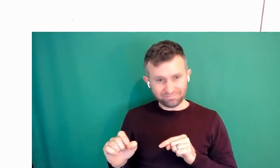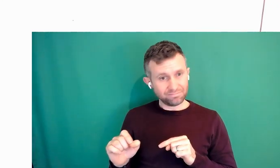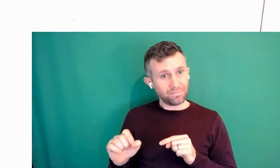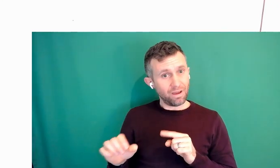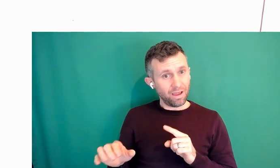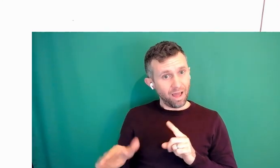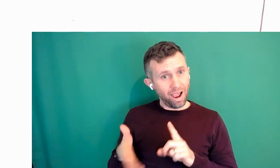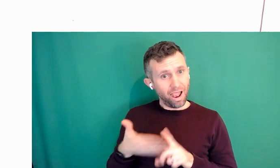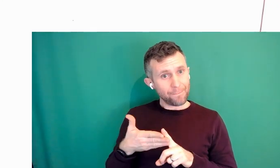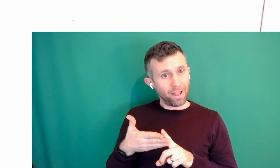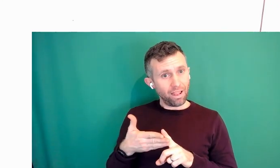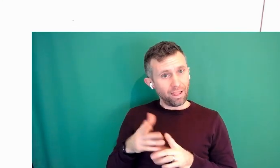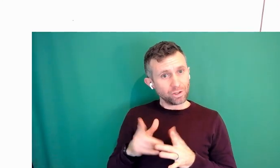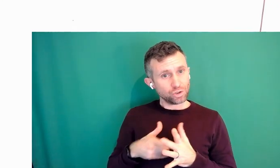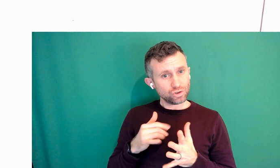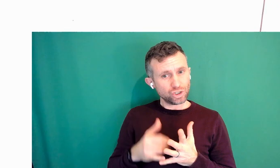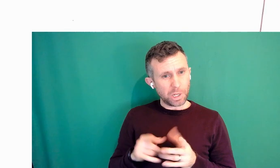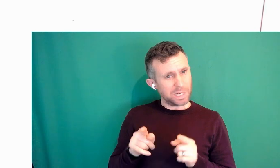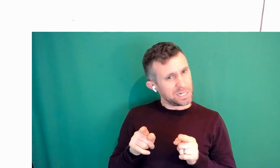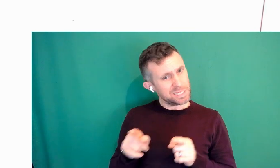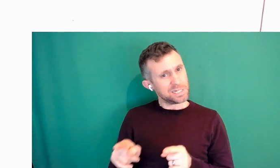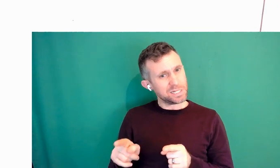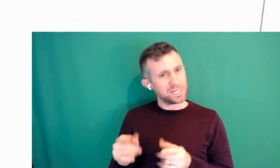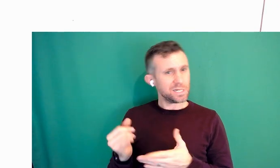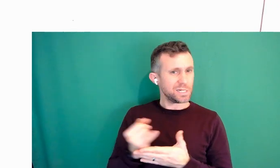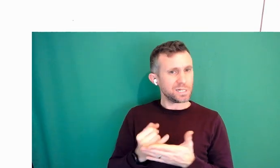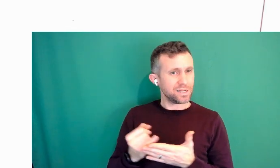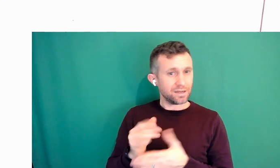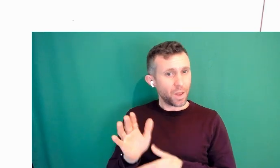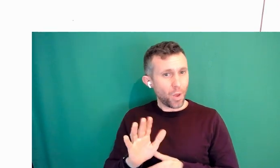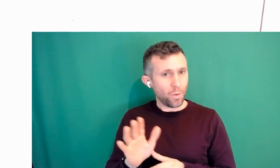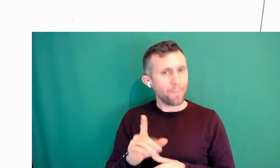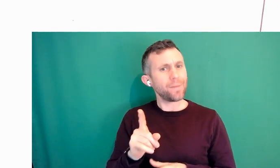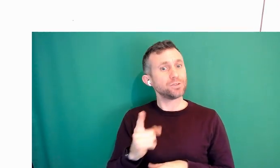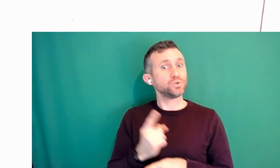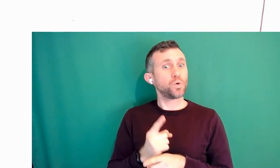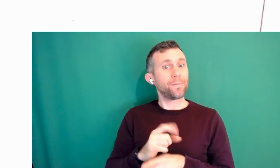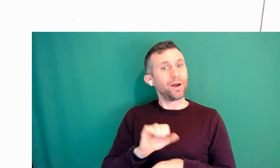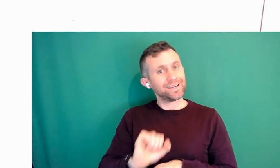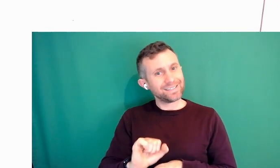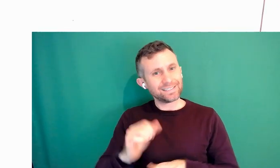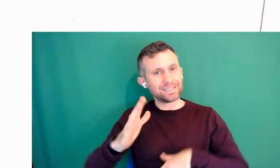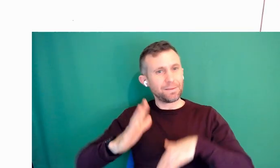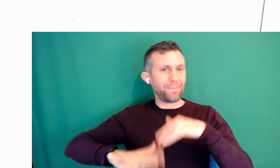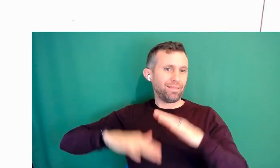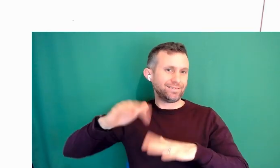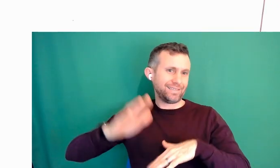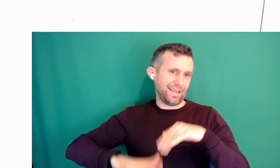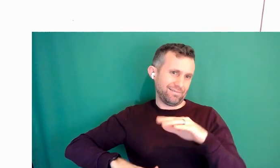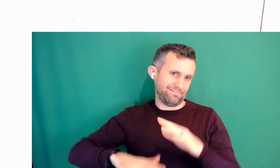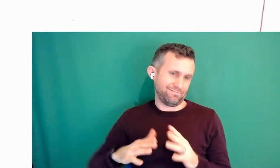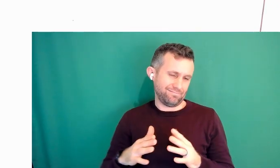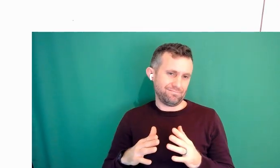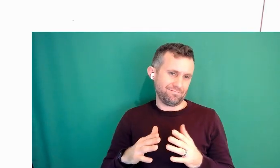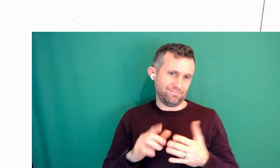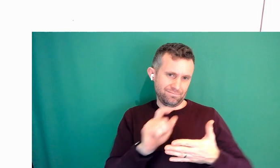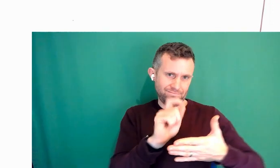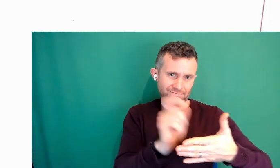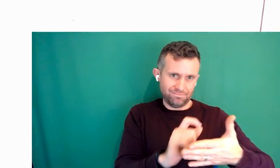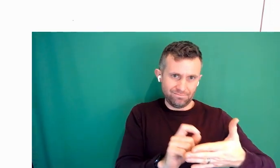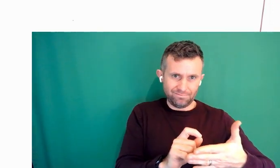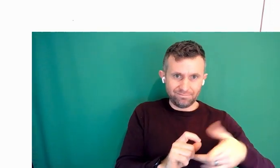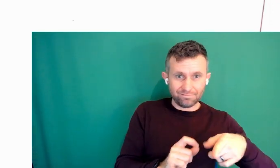these extravagances, which are too dull for madness and too mad for the soberness of